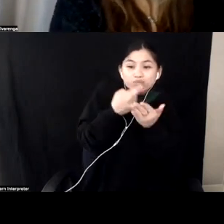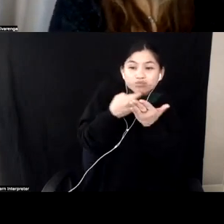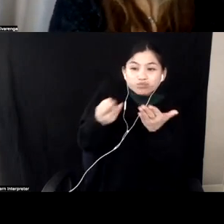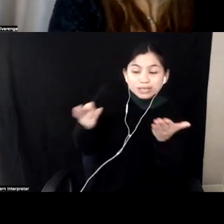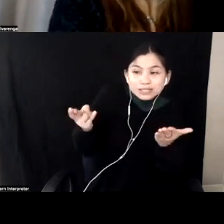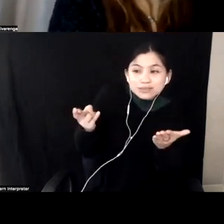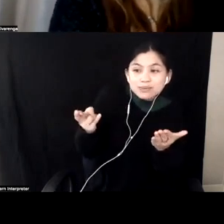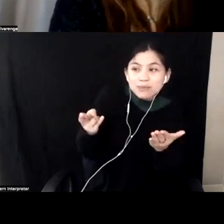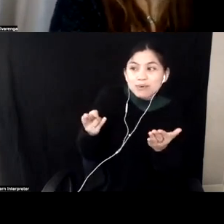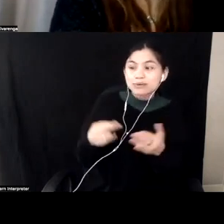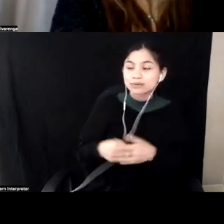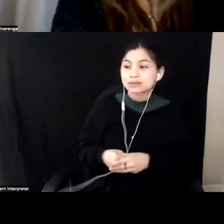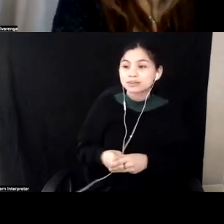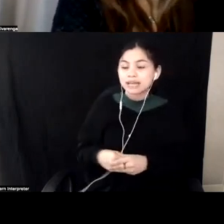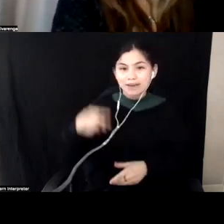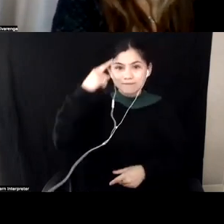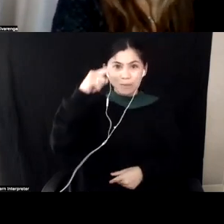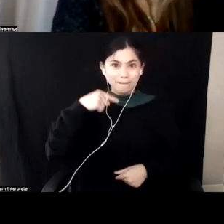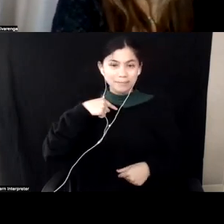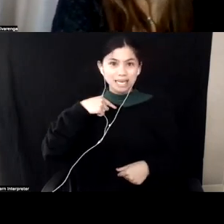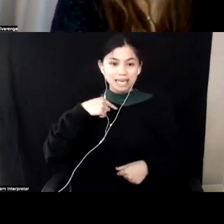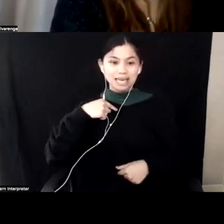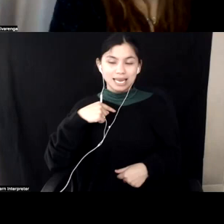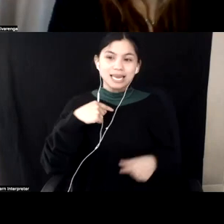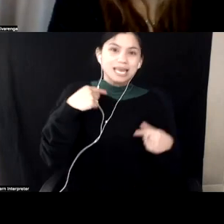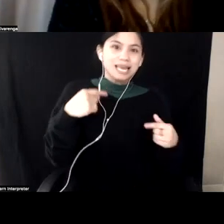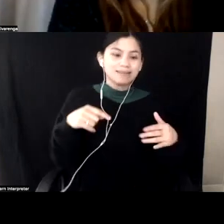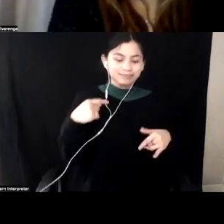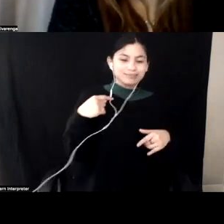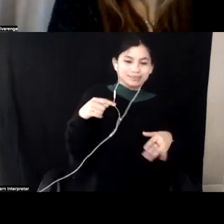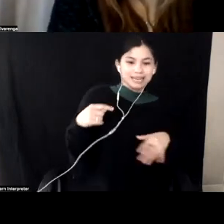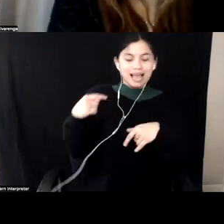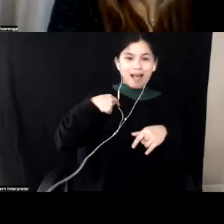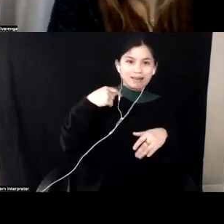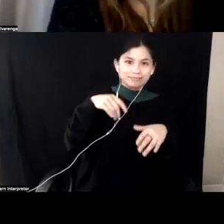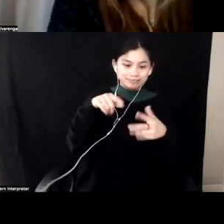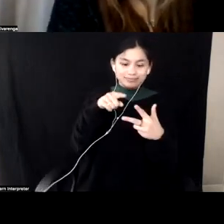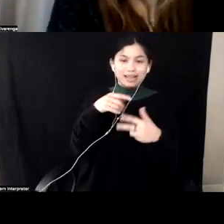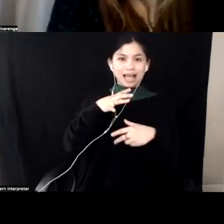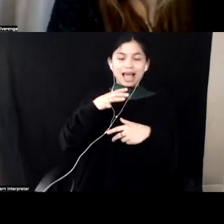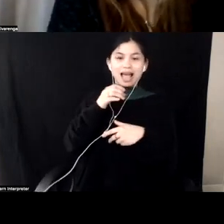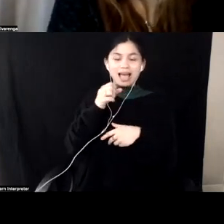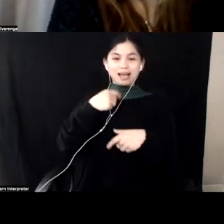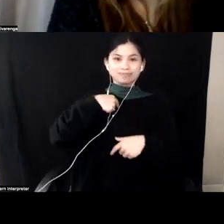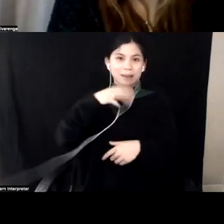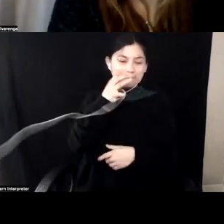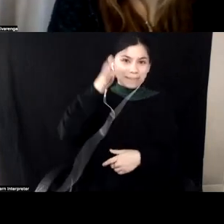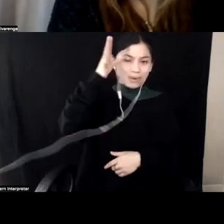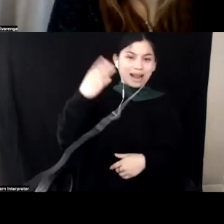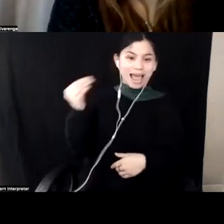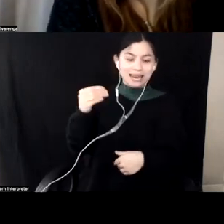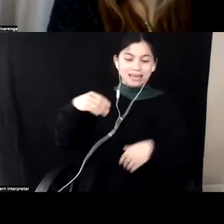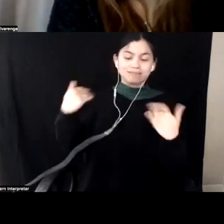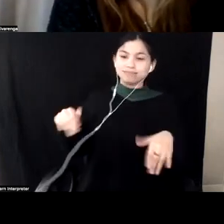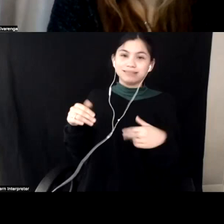resources. These, for me as a parent, were amazing resources. The